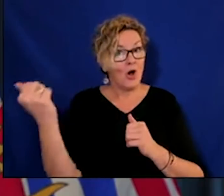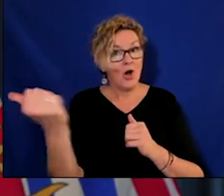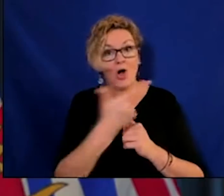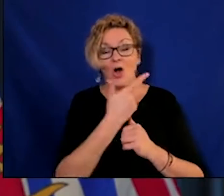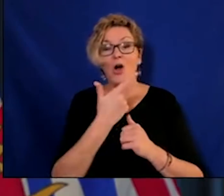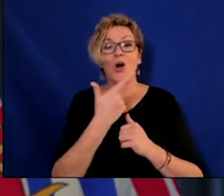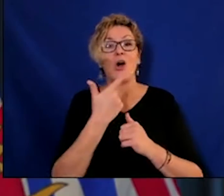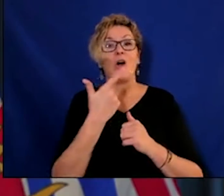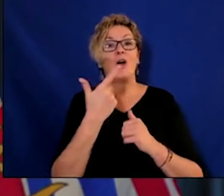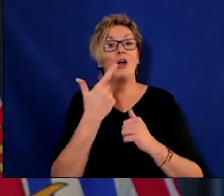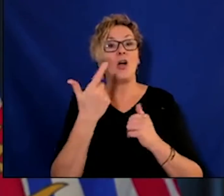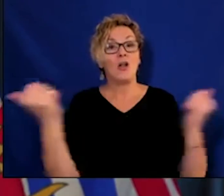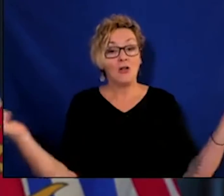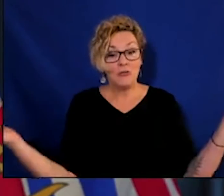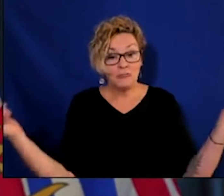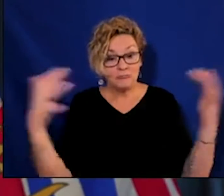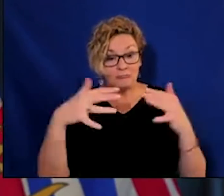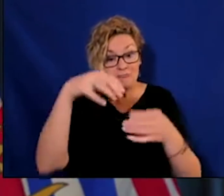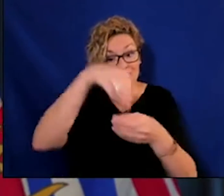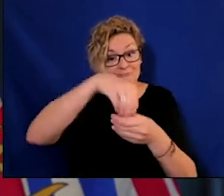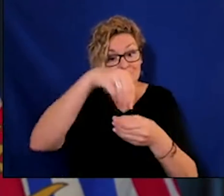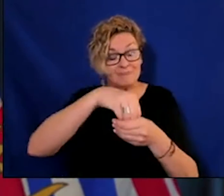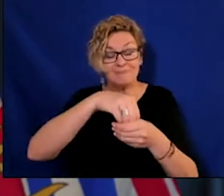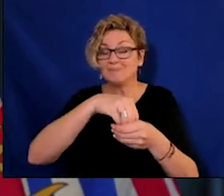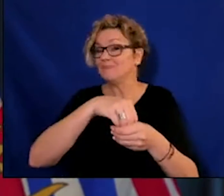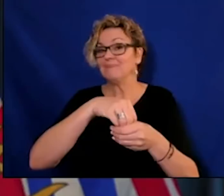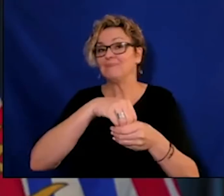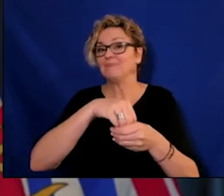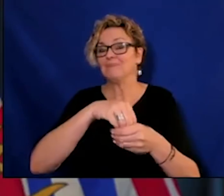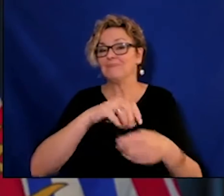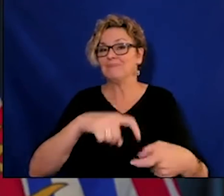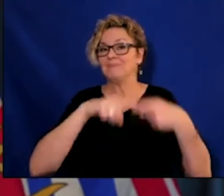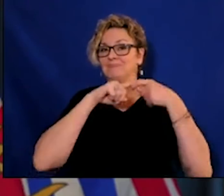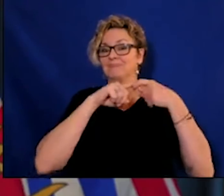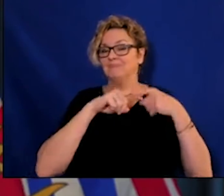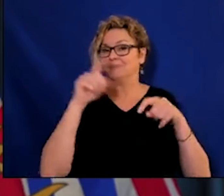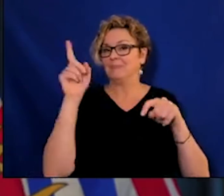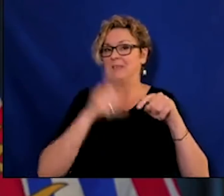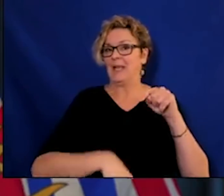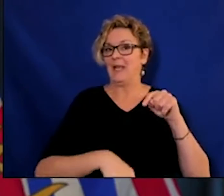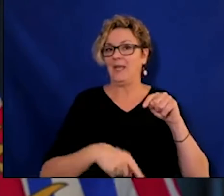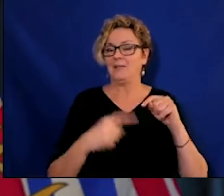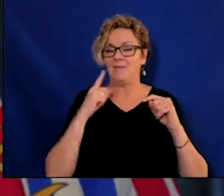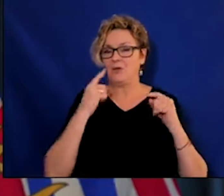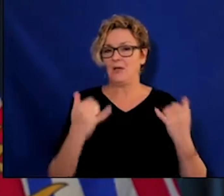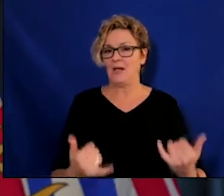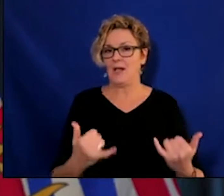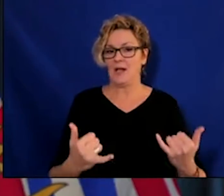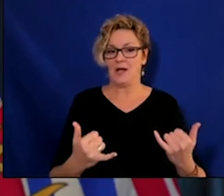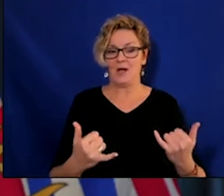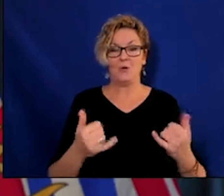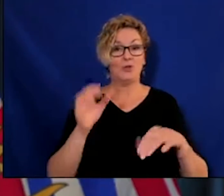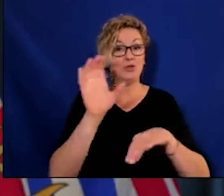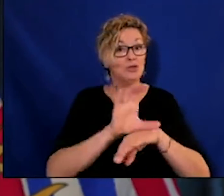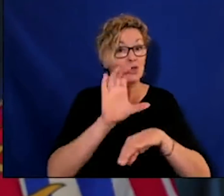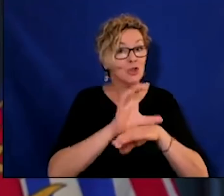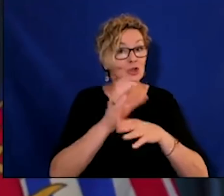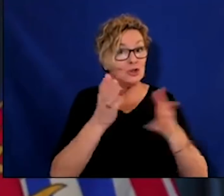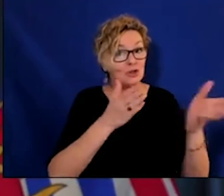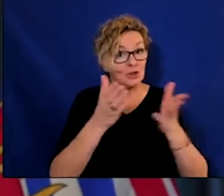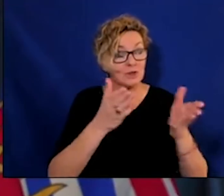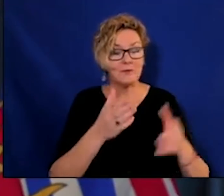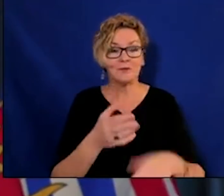virtual services, whether they're religious services, performances, fundraisers. The vast majority of event